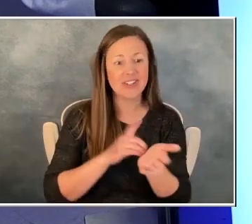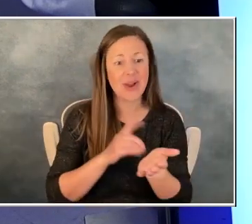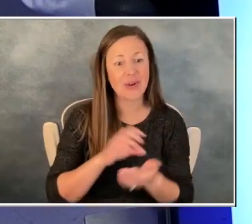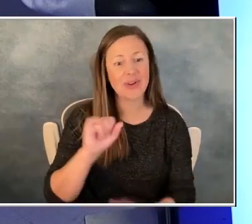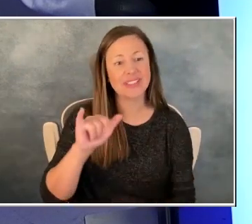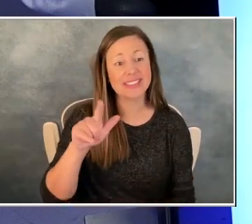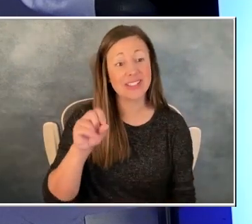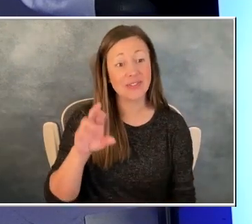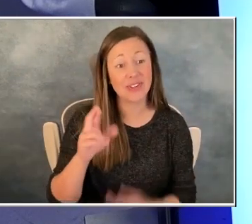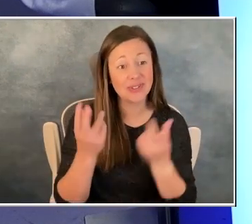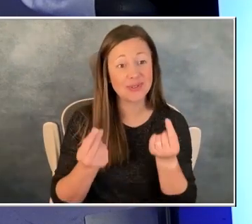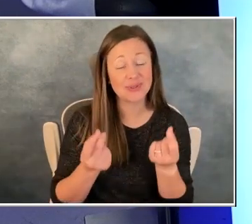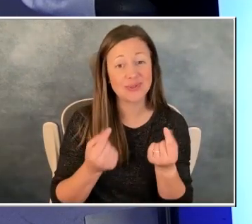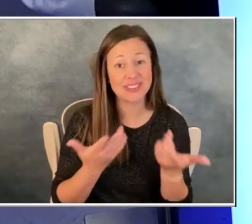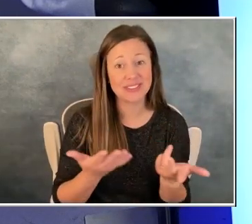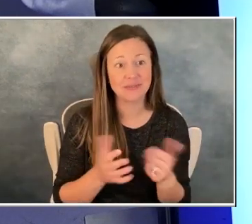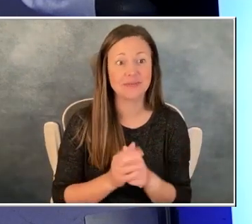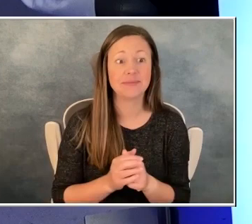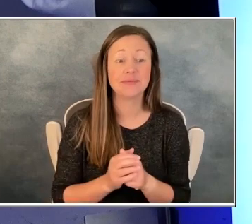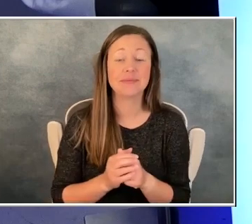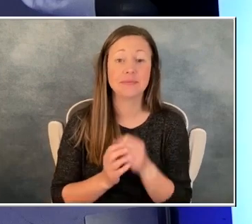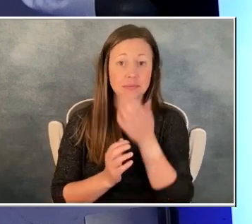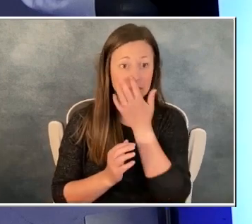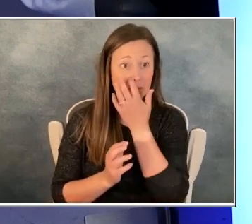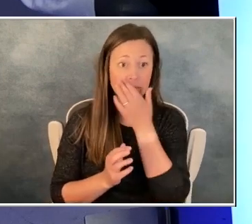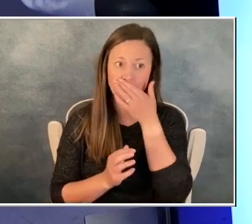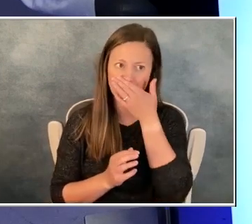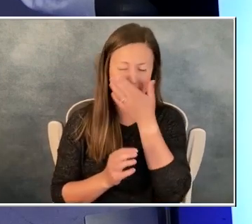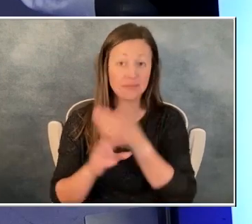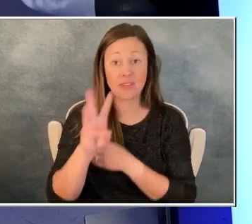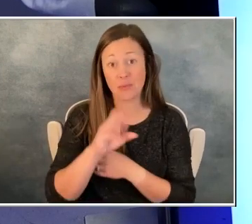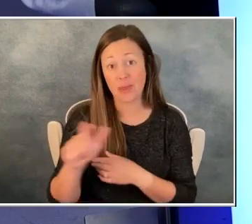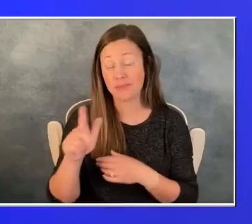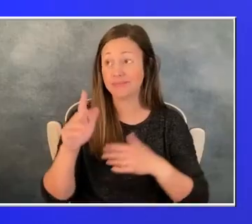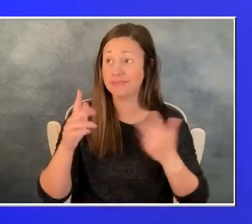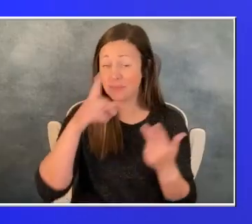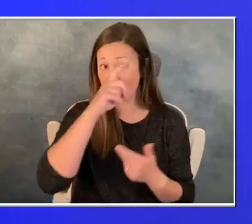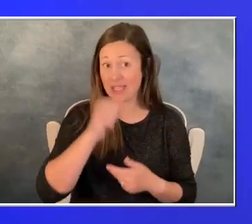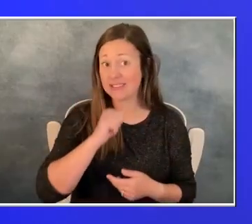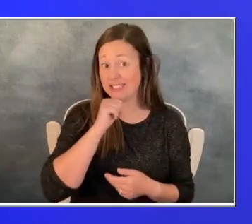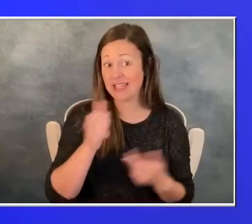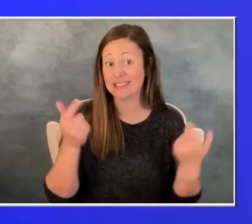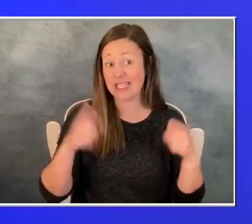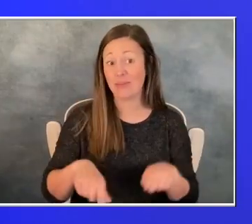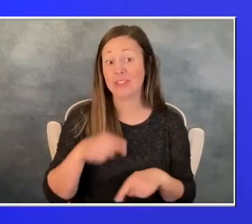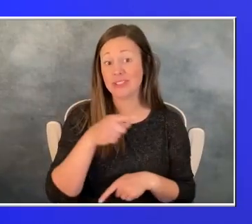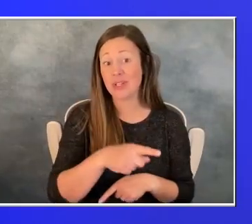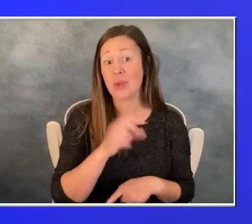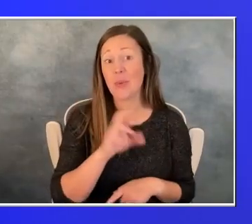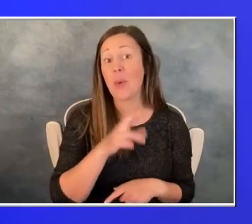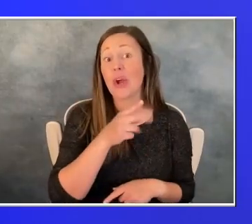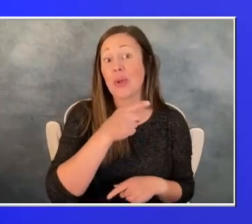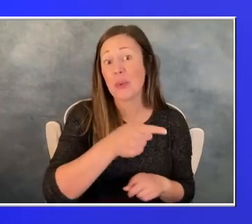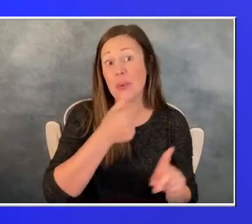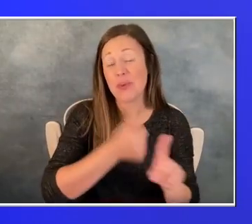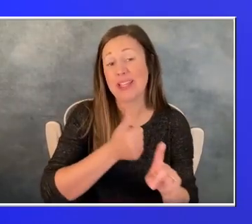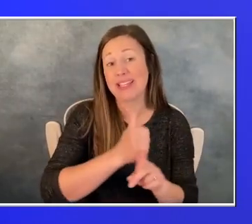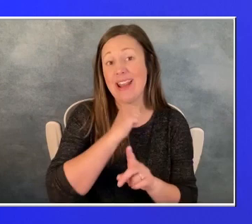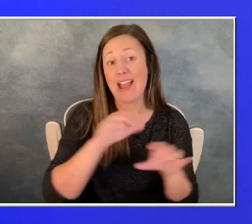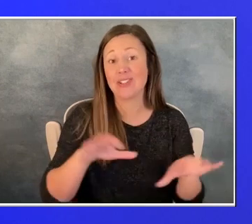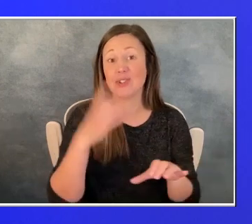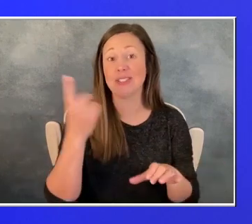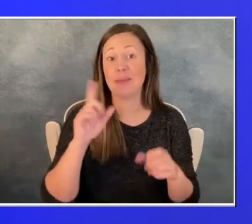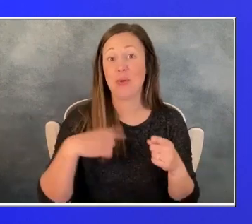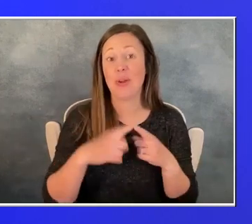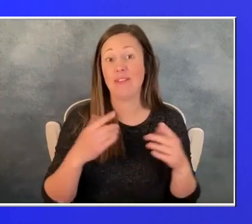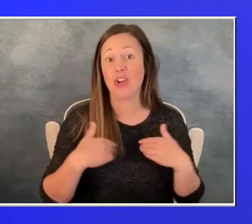her parents? Well, just because it hasn't happened to you or you didn't do something doesn't mean it can't happen to you in the